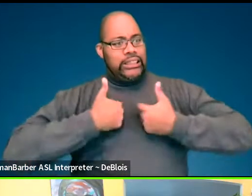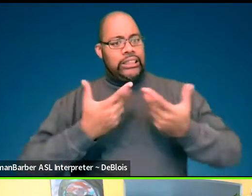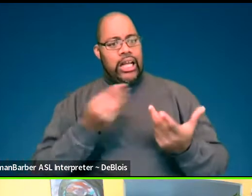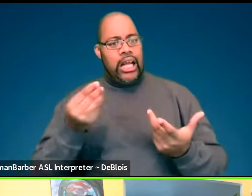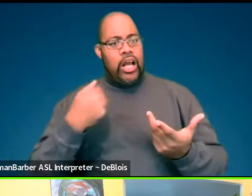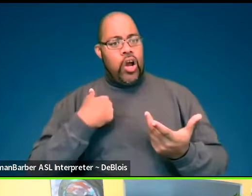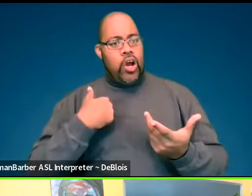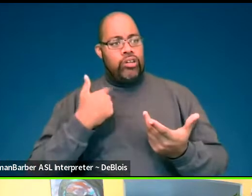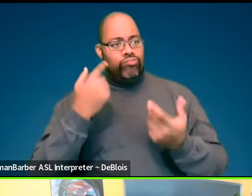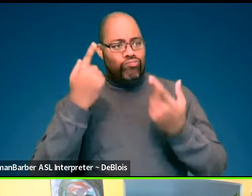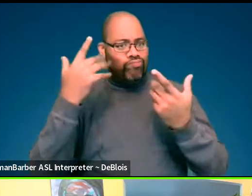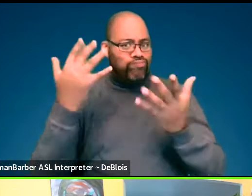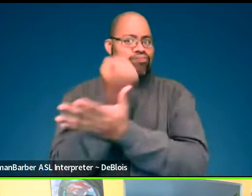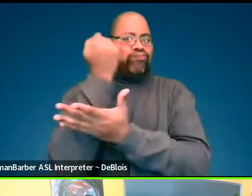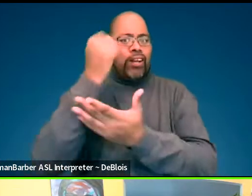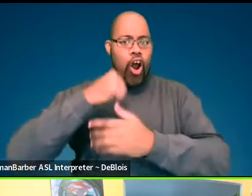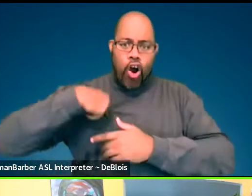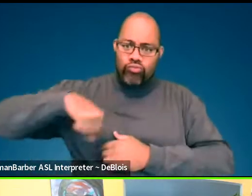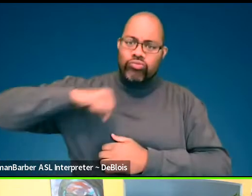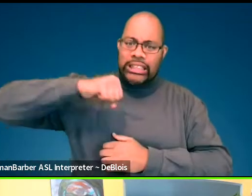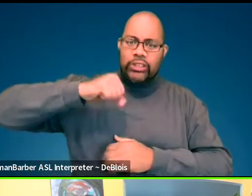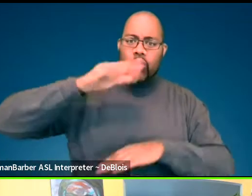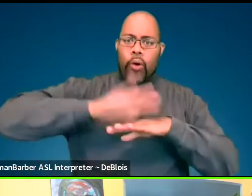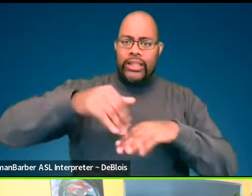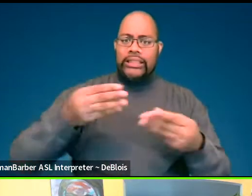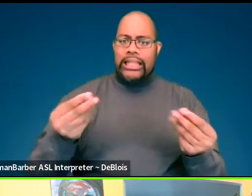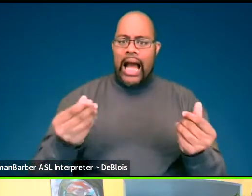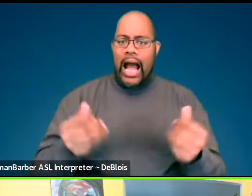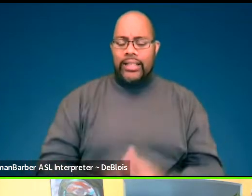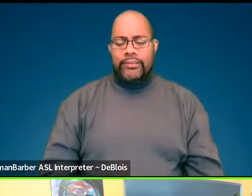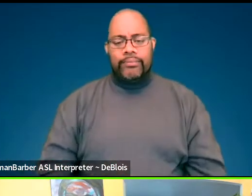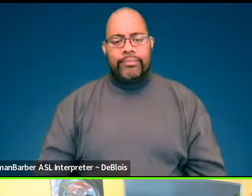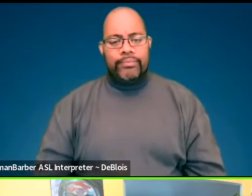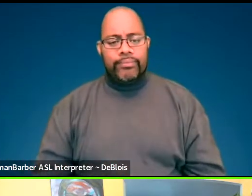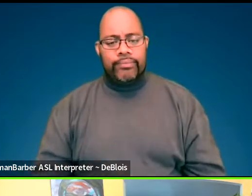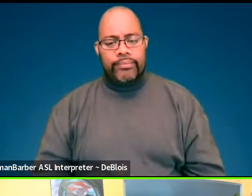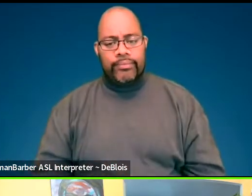our triumphs and our resilience on this land.